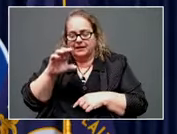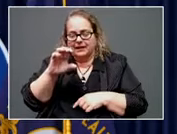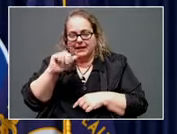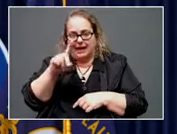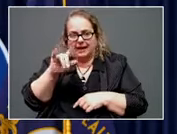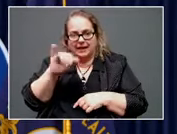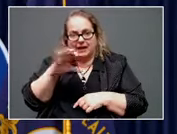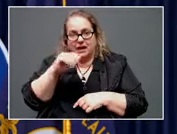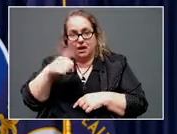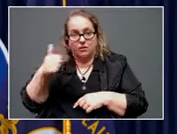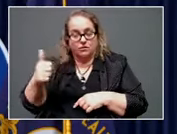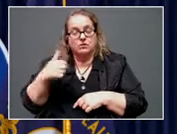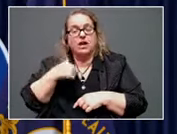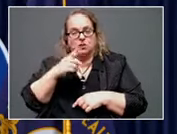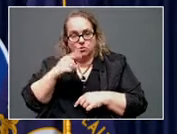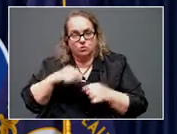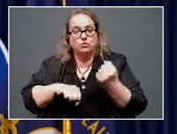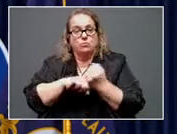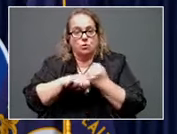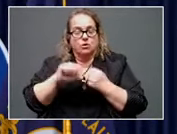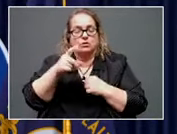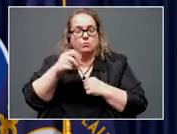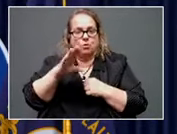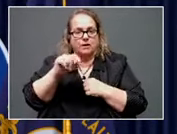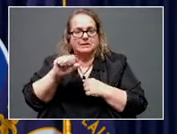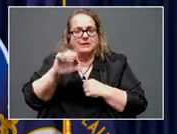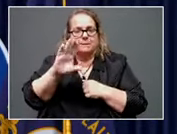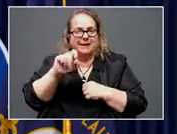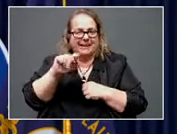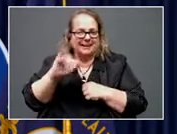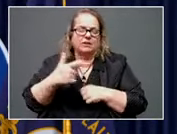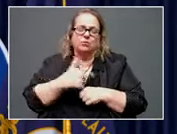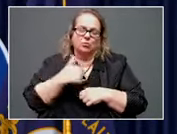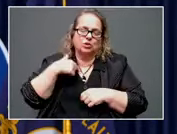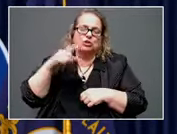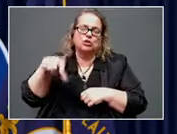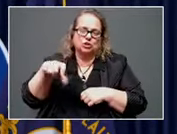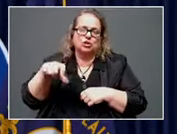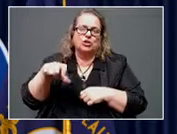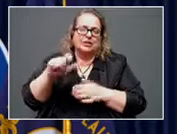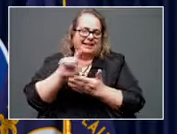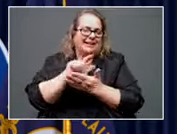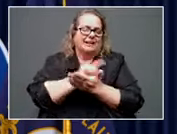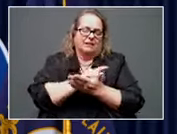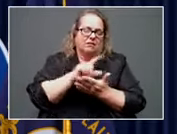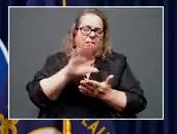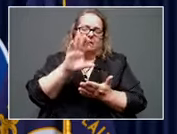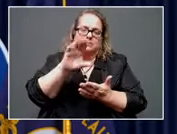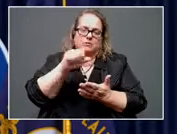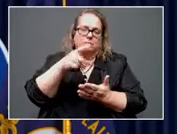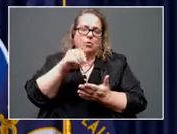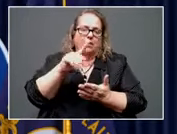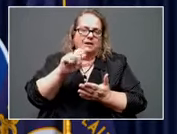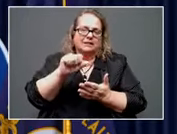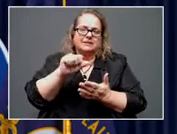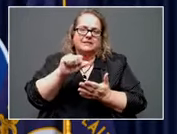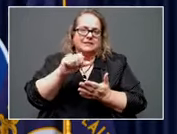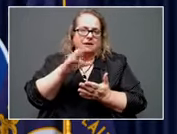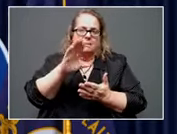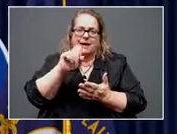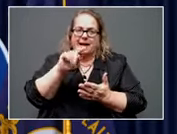Certainly support sports betting. It's time that we legalize it. You can do it in just about every state around us. People drive right over